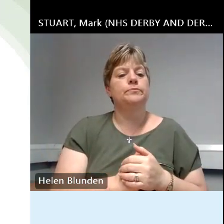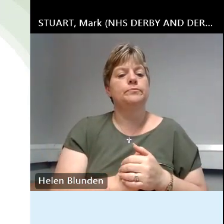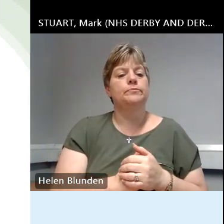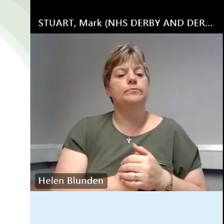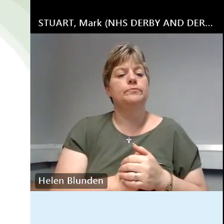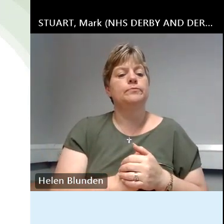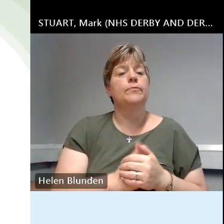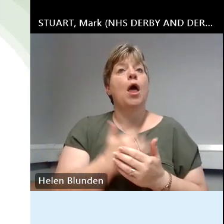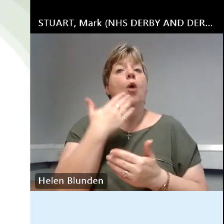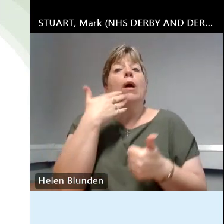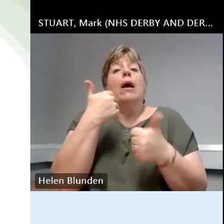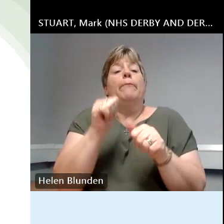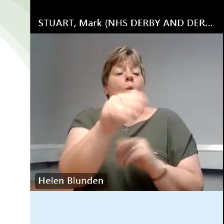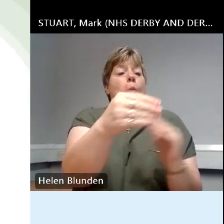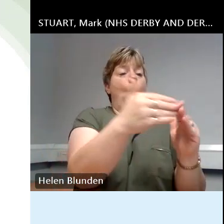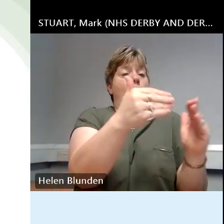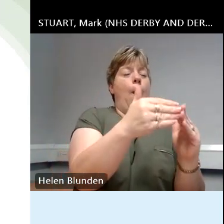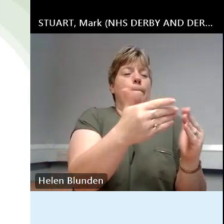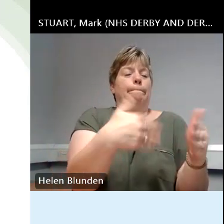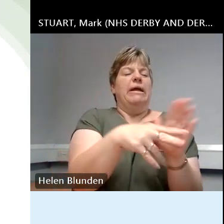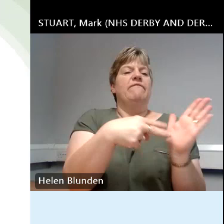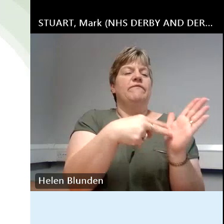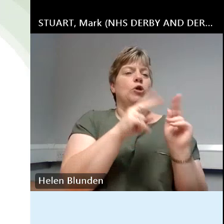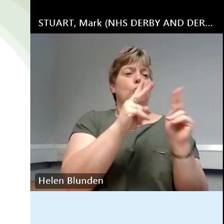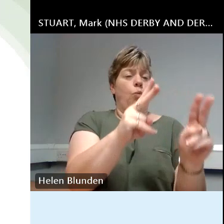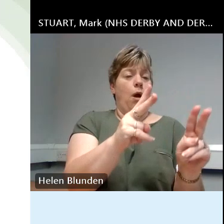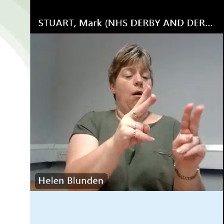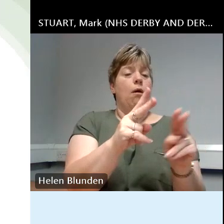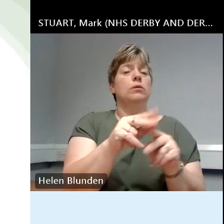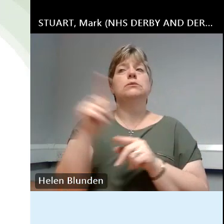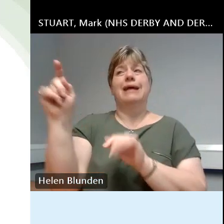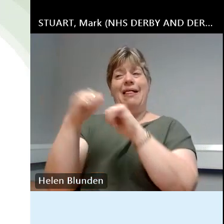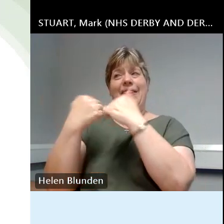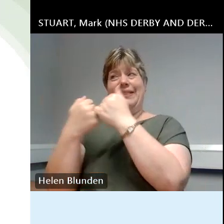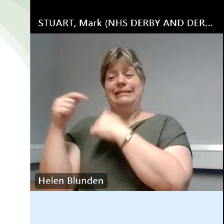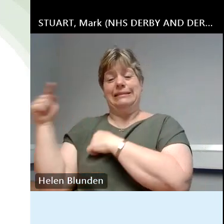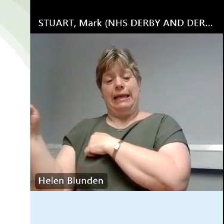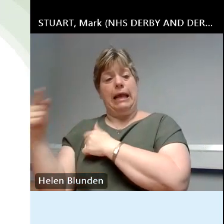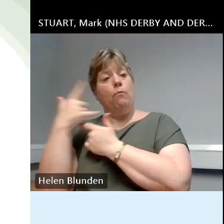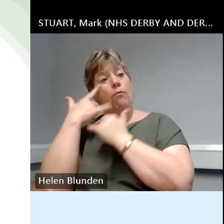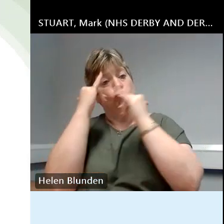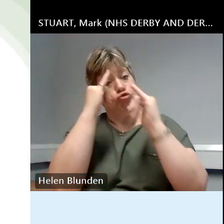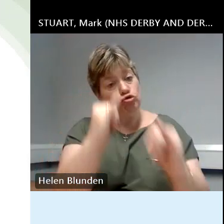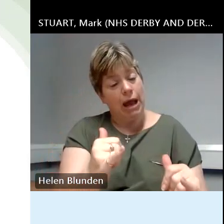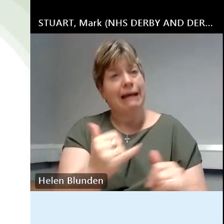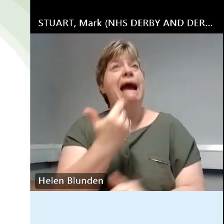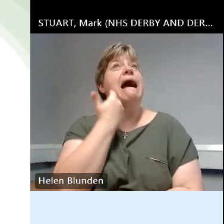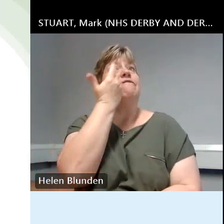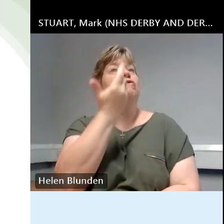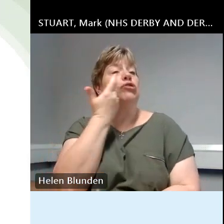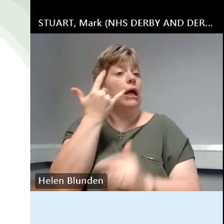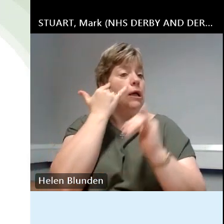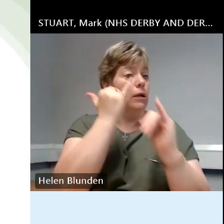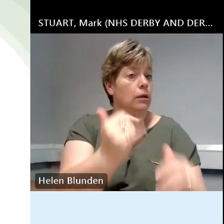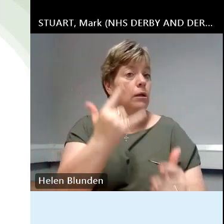Once you get home and you're on a virtual ward, if you've been in hospital, the virtual ward team will check in on you every day to make